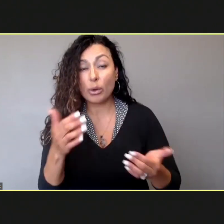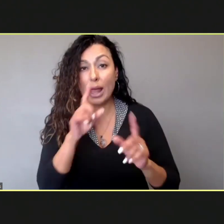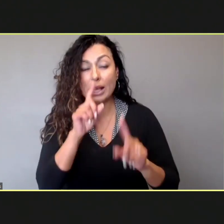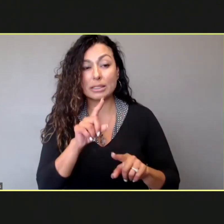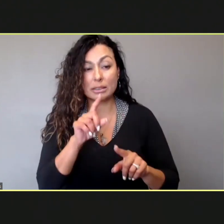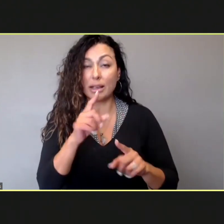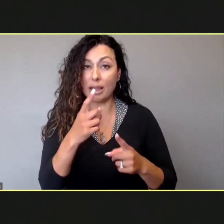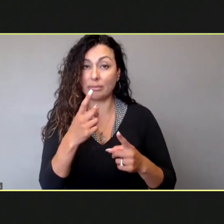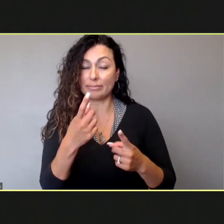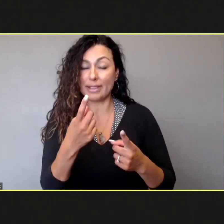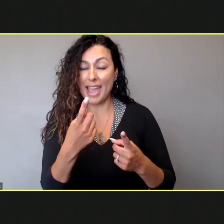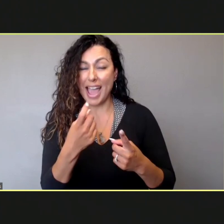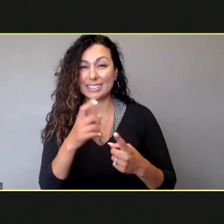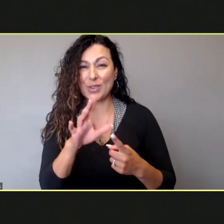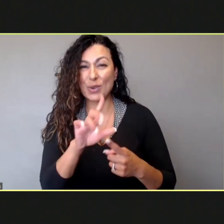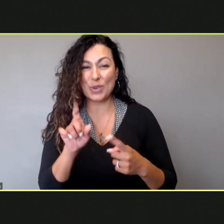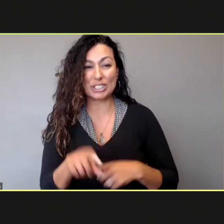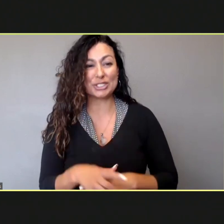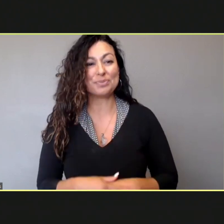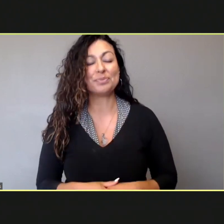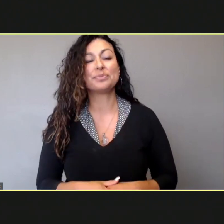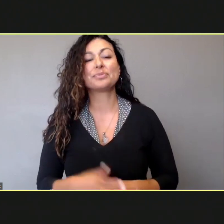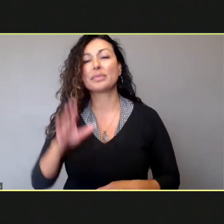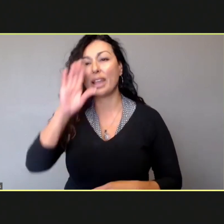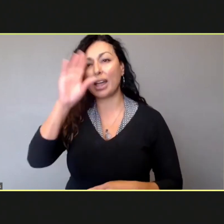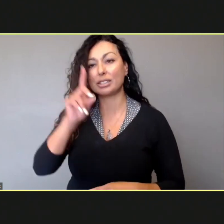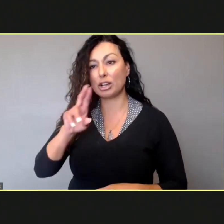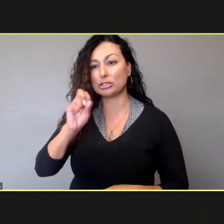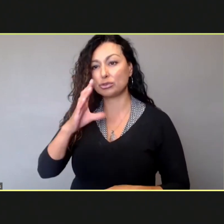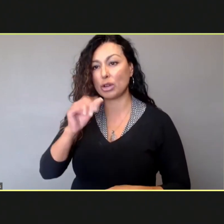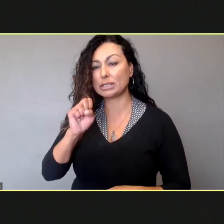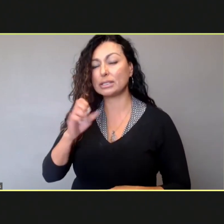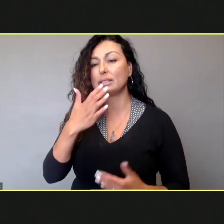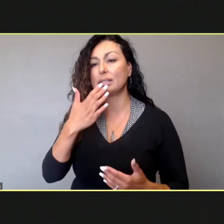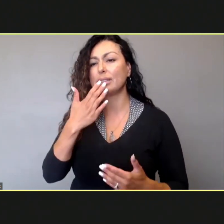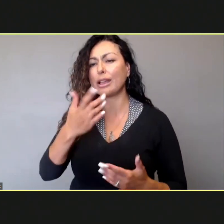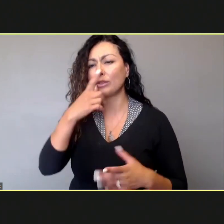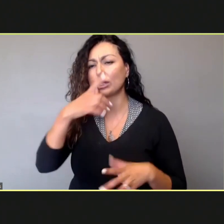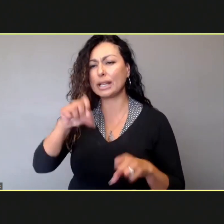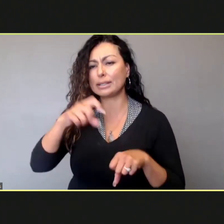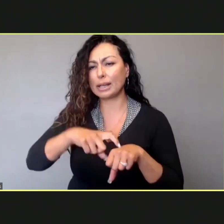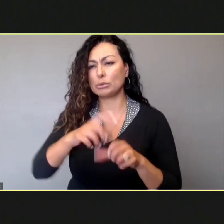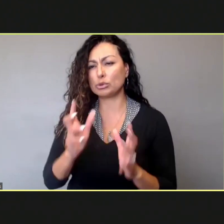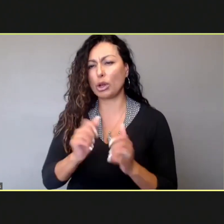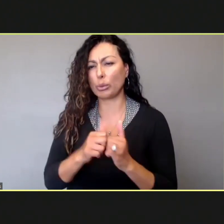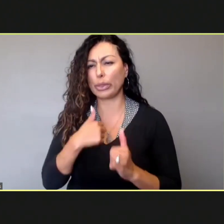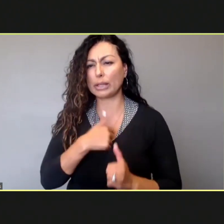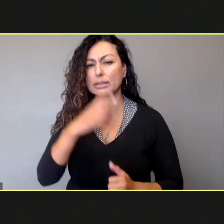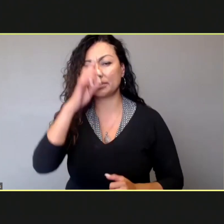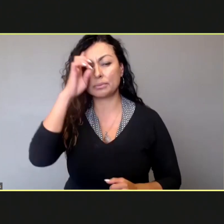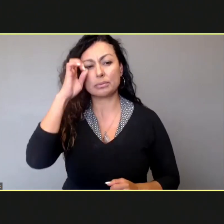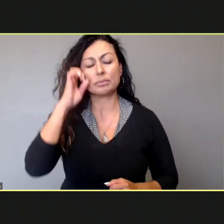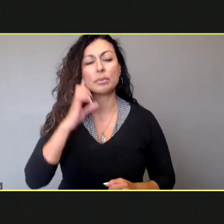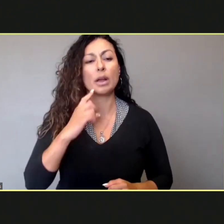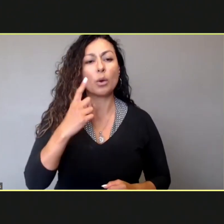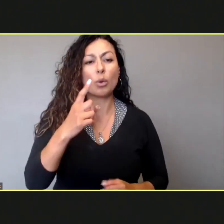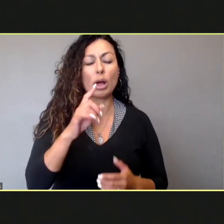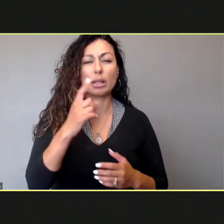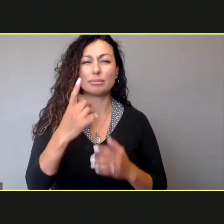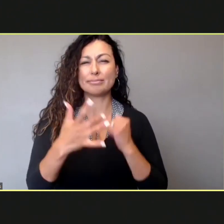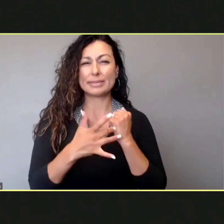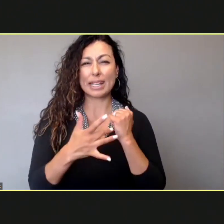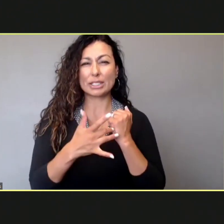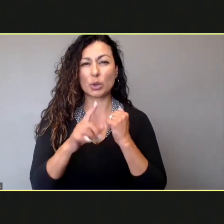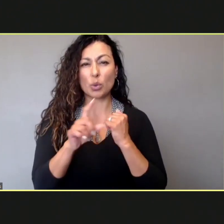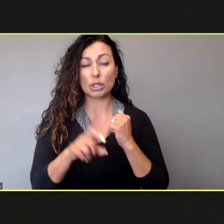question. Hi, thanks, Dr. Scrace, for taking the time to talk with us. One kind of a technical question, is